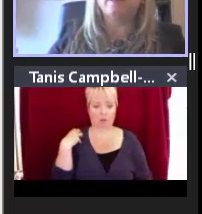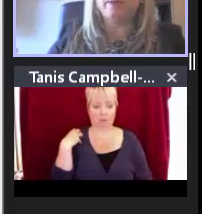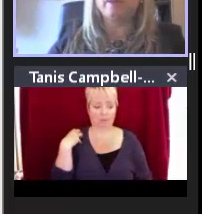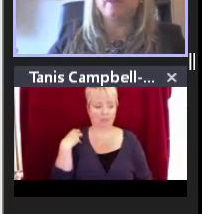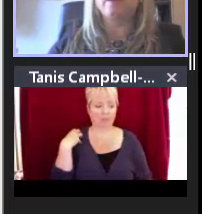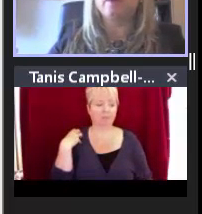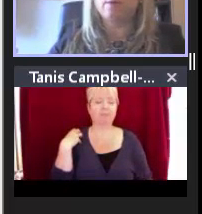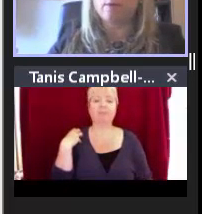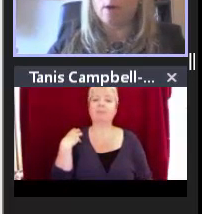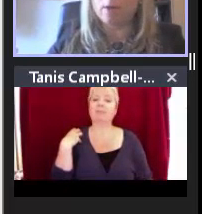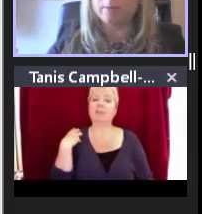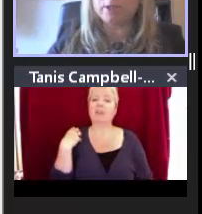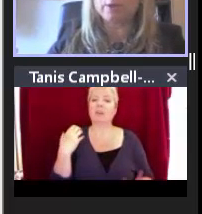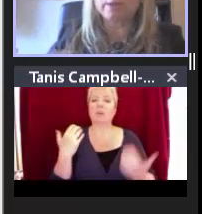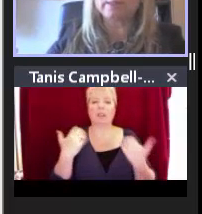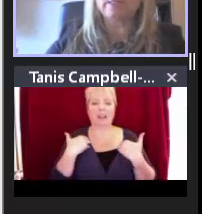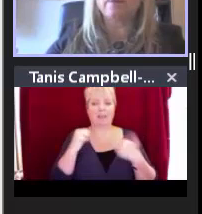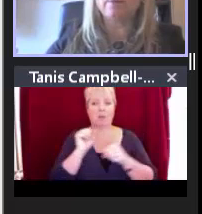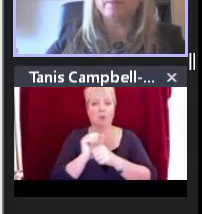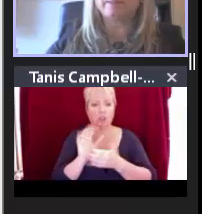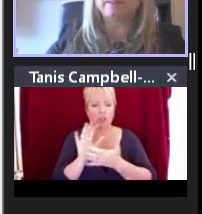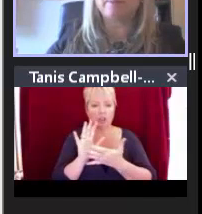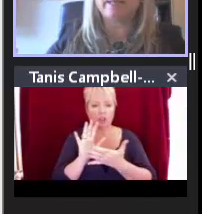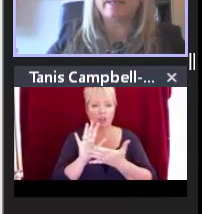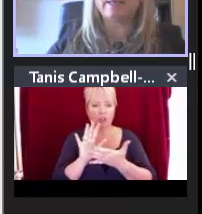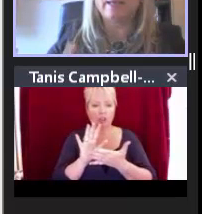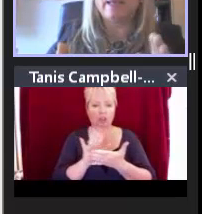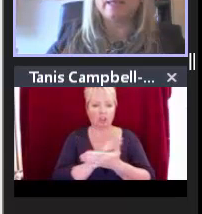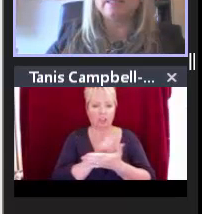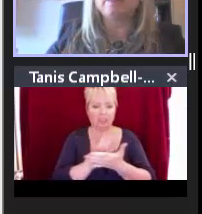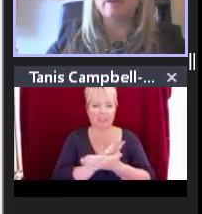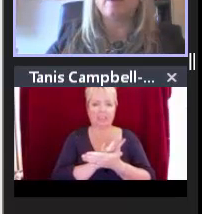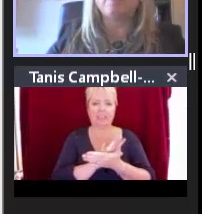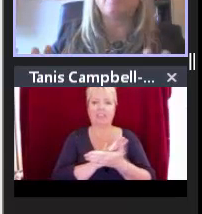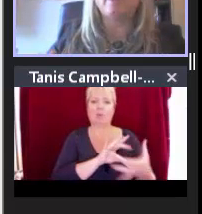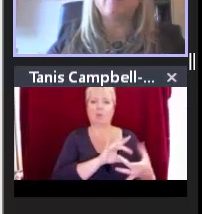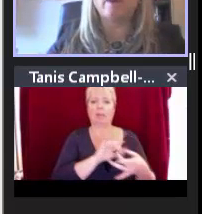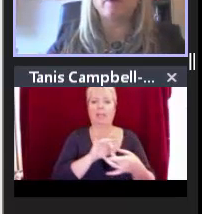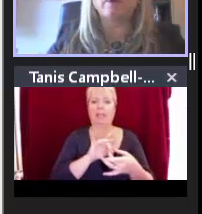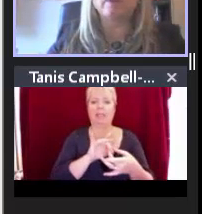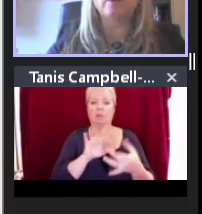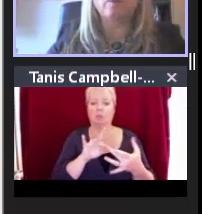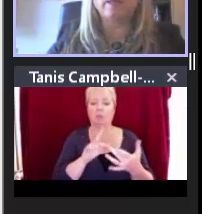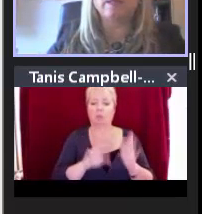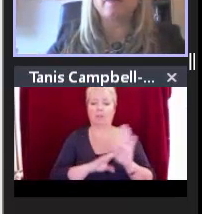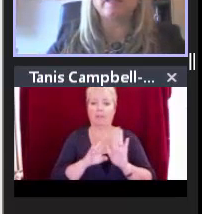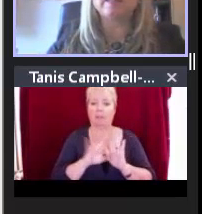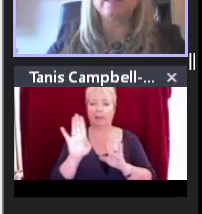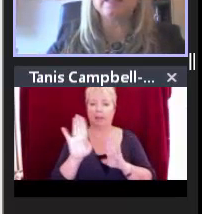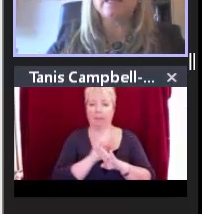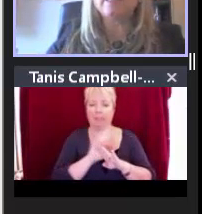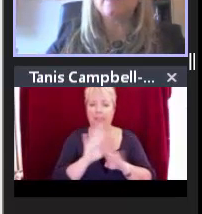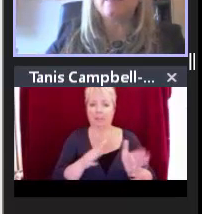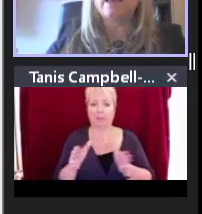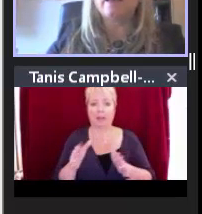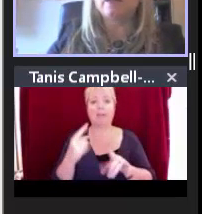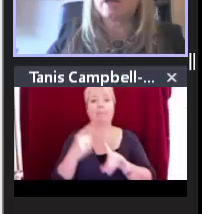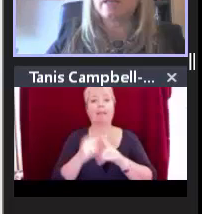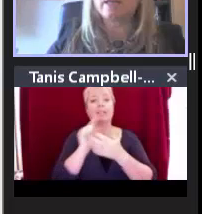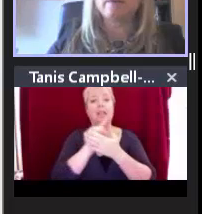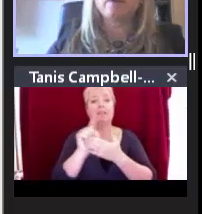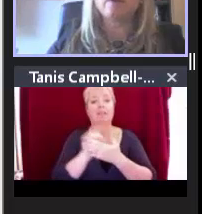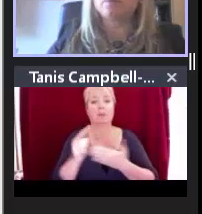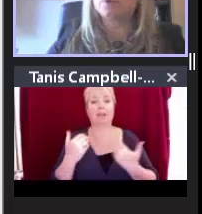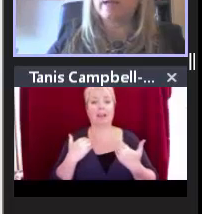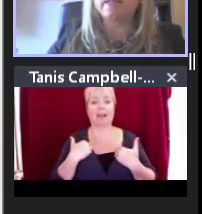worksheets, developing all the materials needed for their business plan. And as well, we have webinars on a weekly basis that